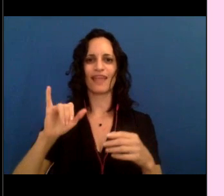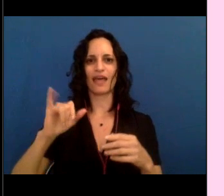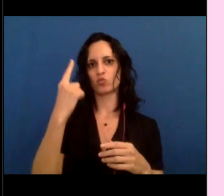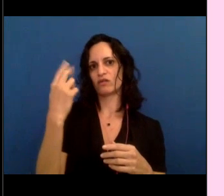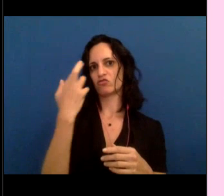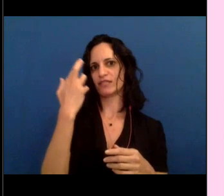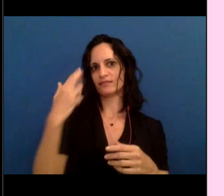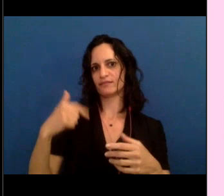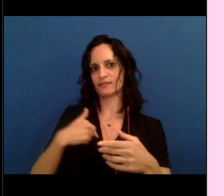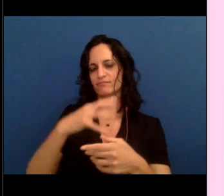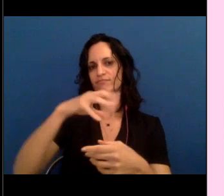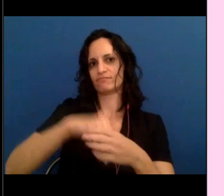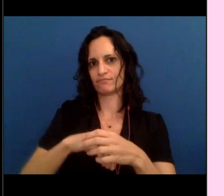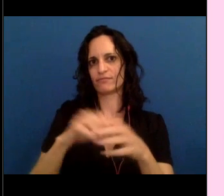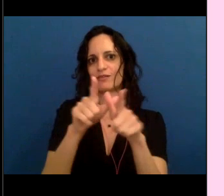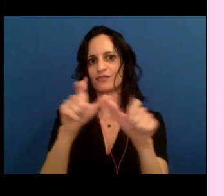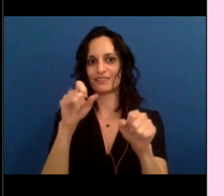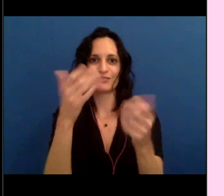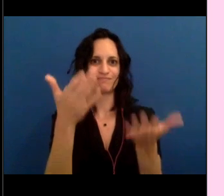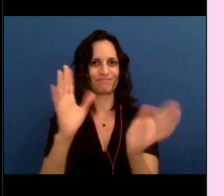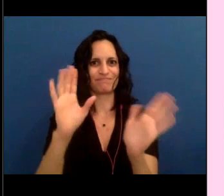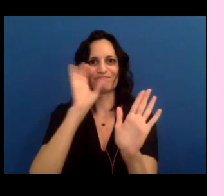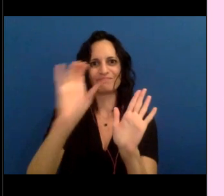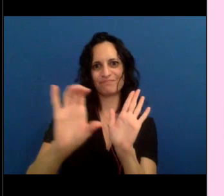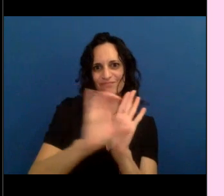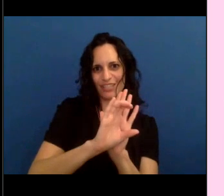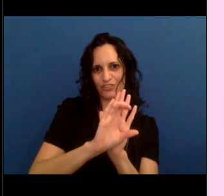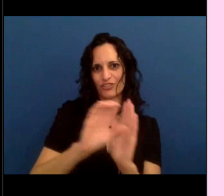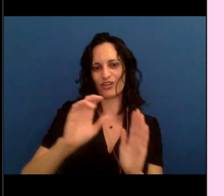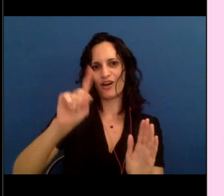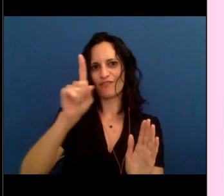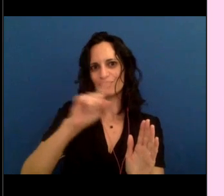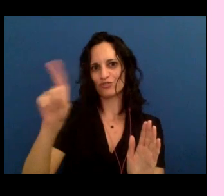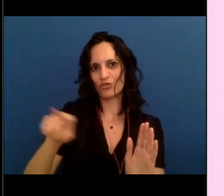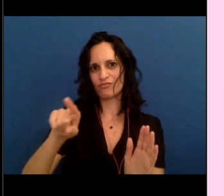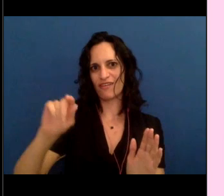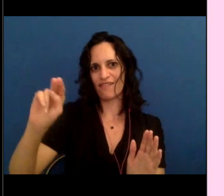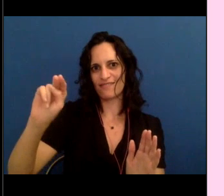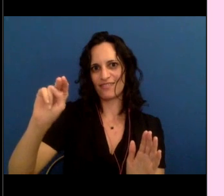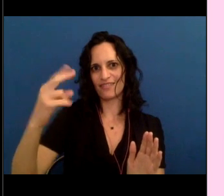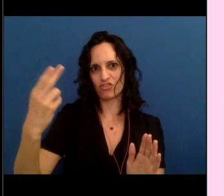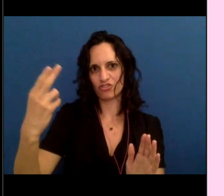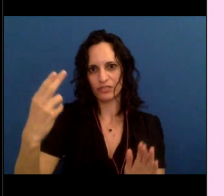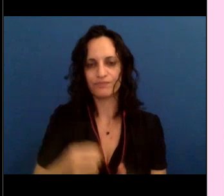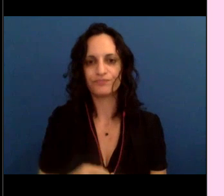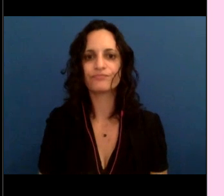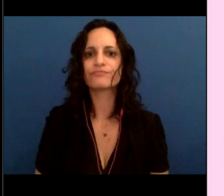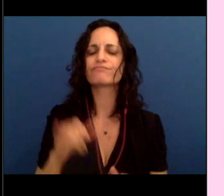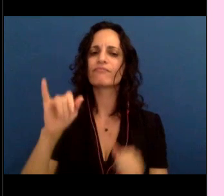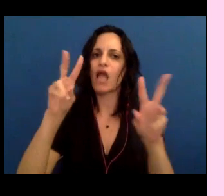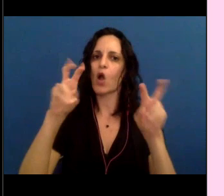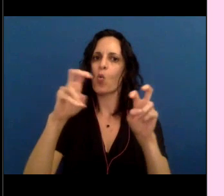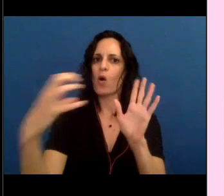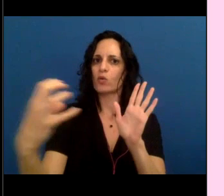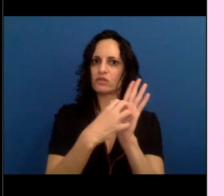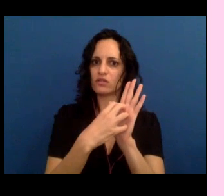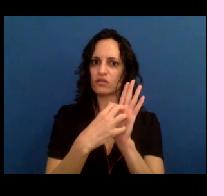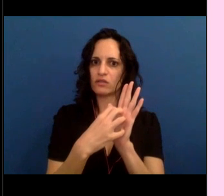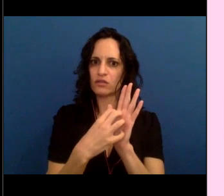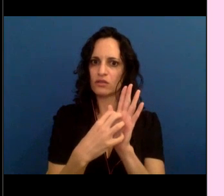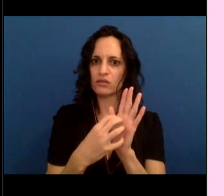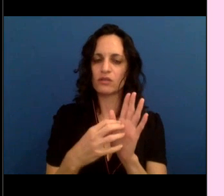linguistics. This is a photo of her. And this passage comes from an essay called How It Feels to Be